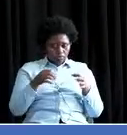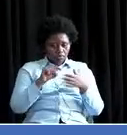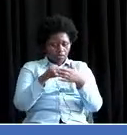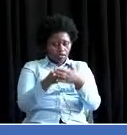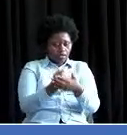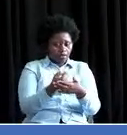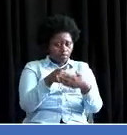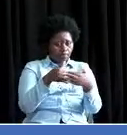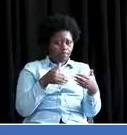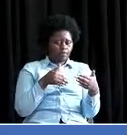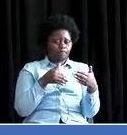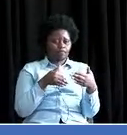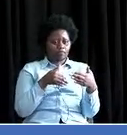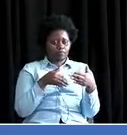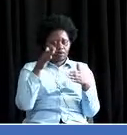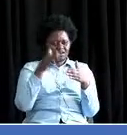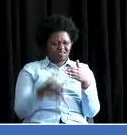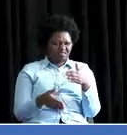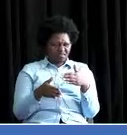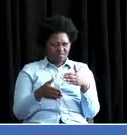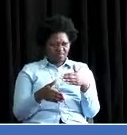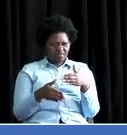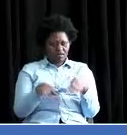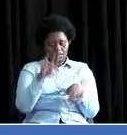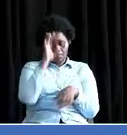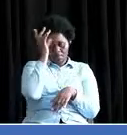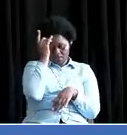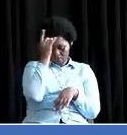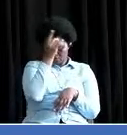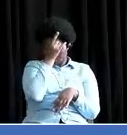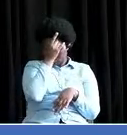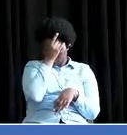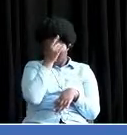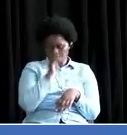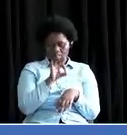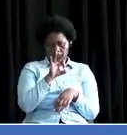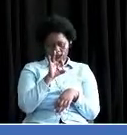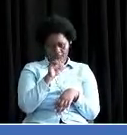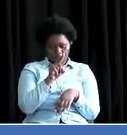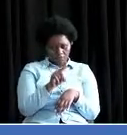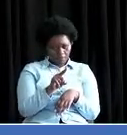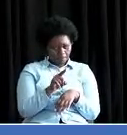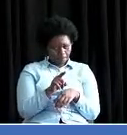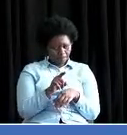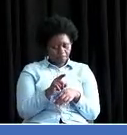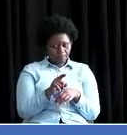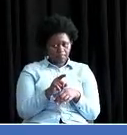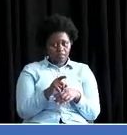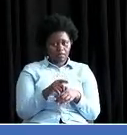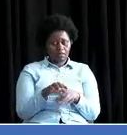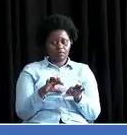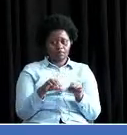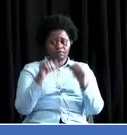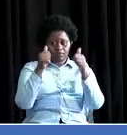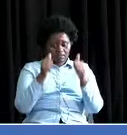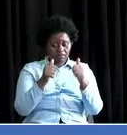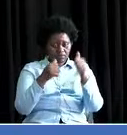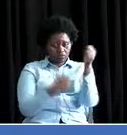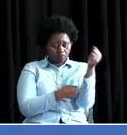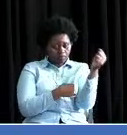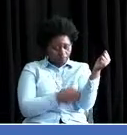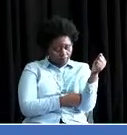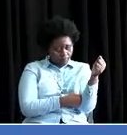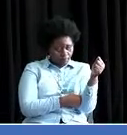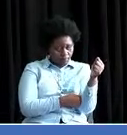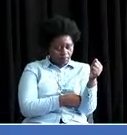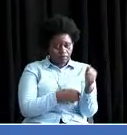taken before the end of March 31st. Now, for the accounting officer